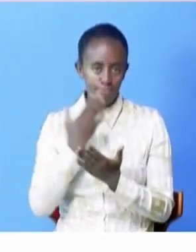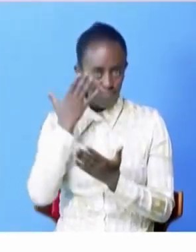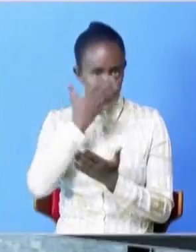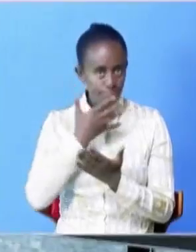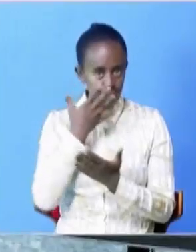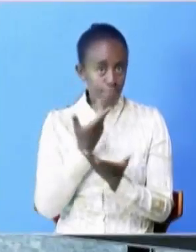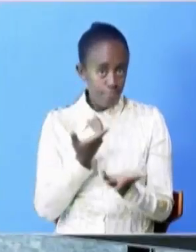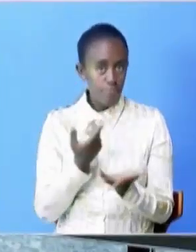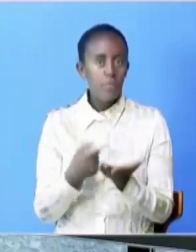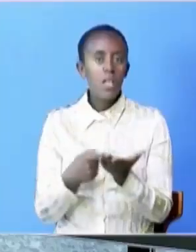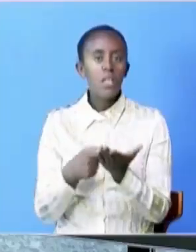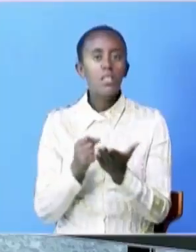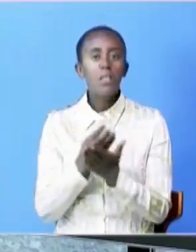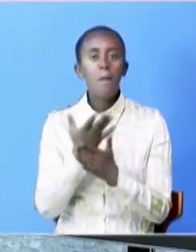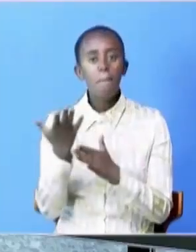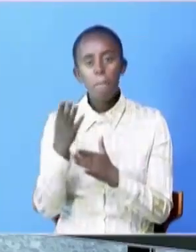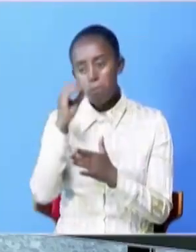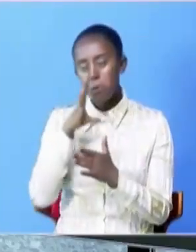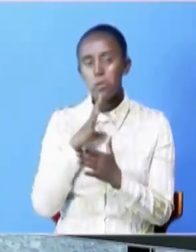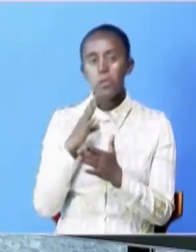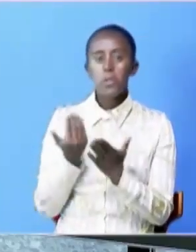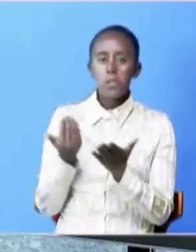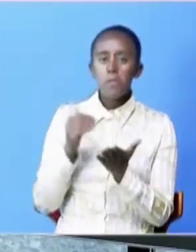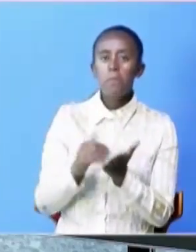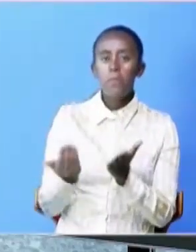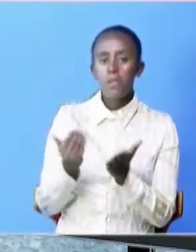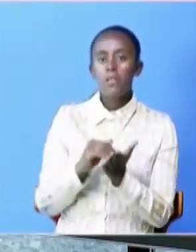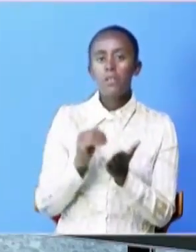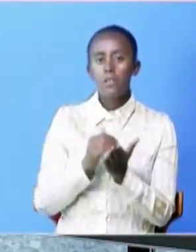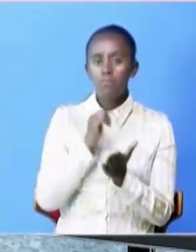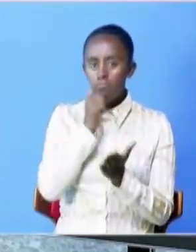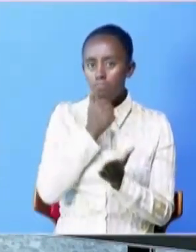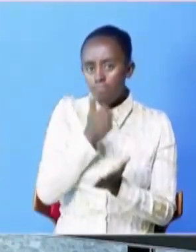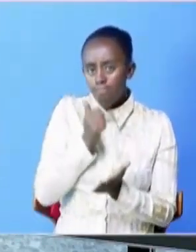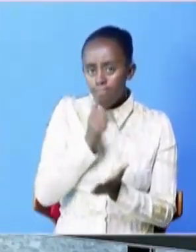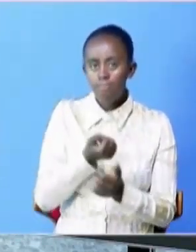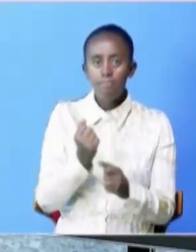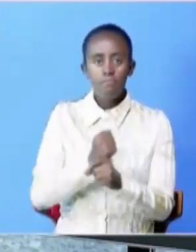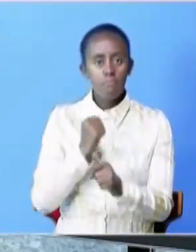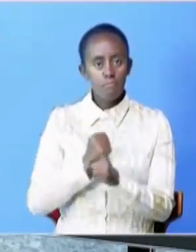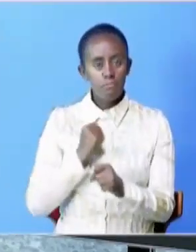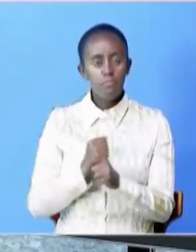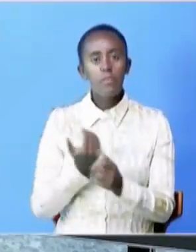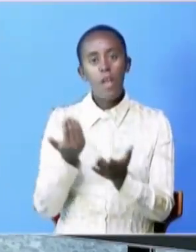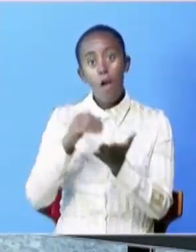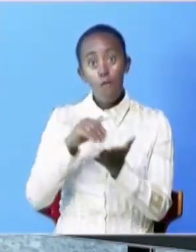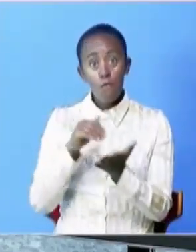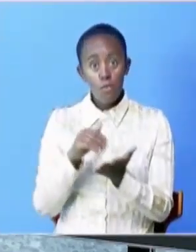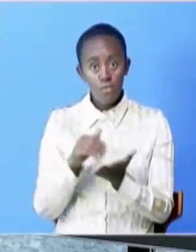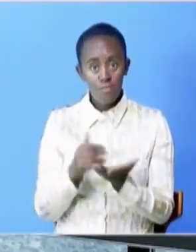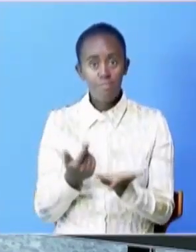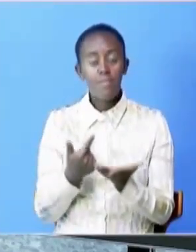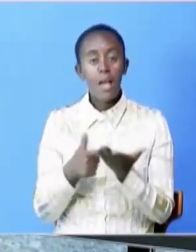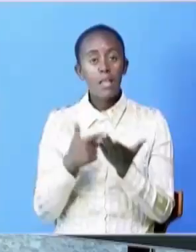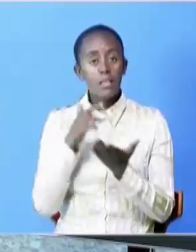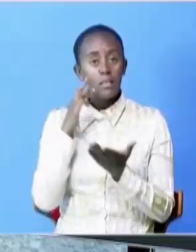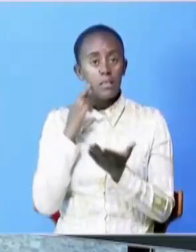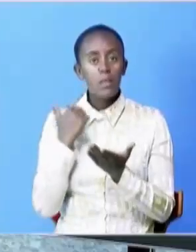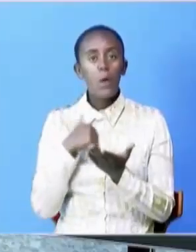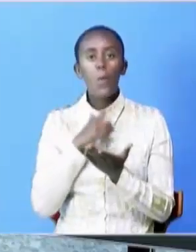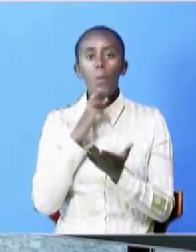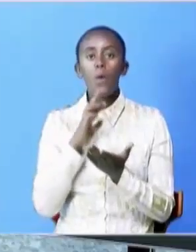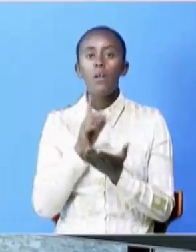So this is something a person does repeatedly every day, very often. So if that is the case, we